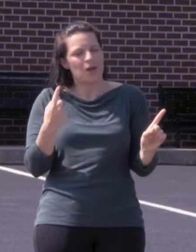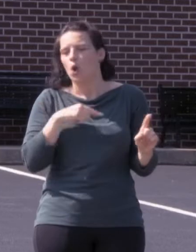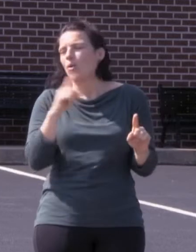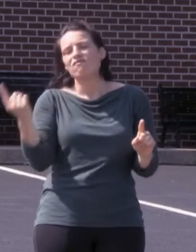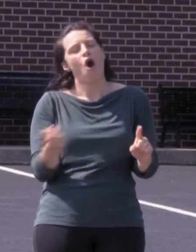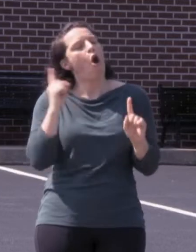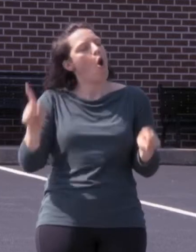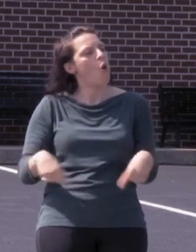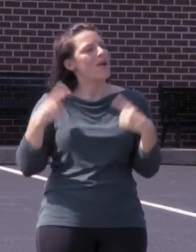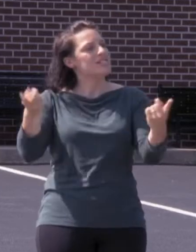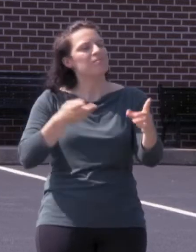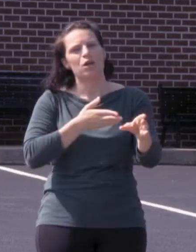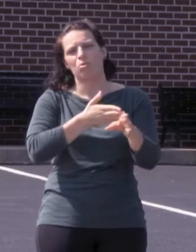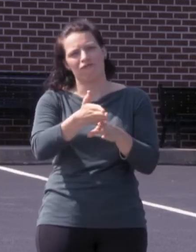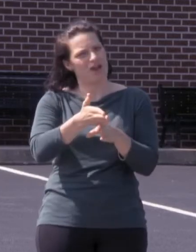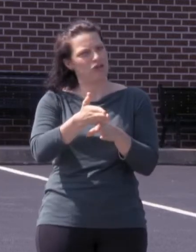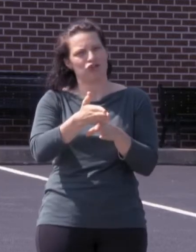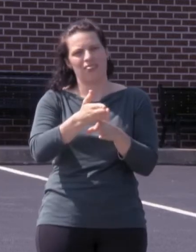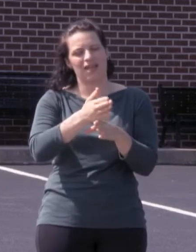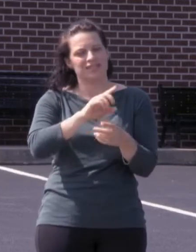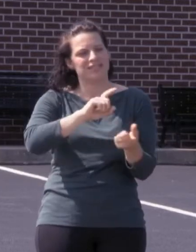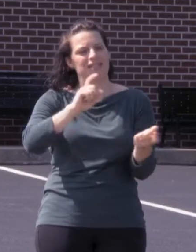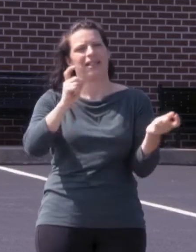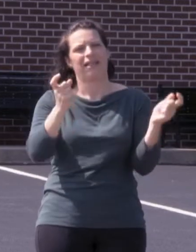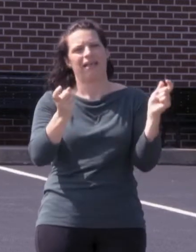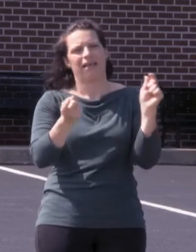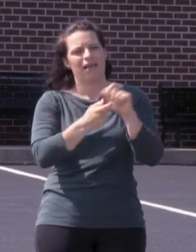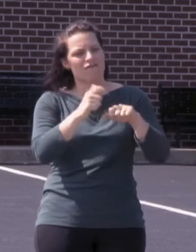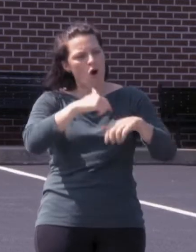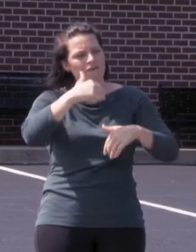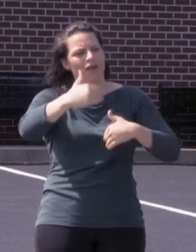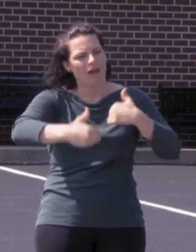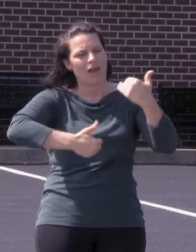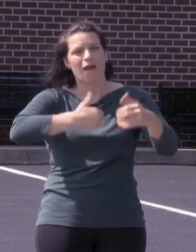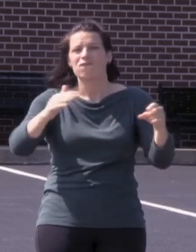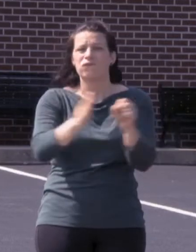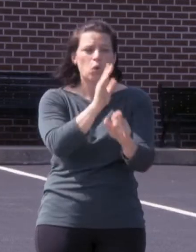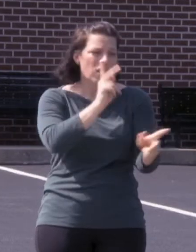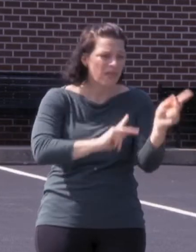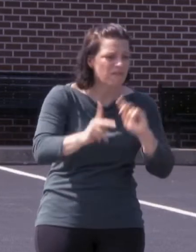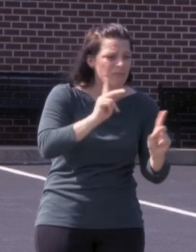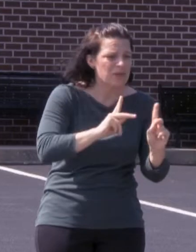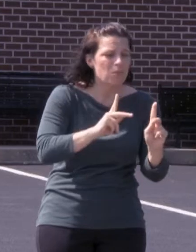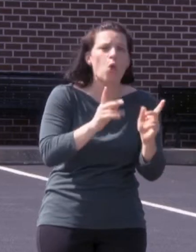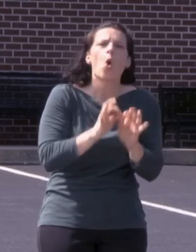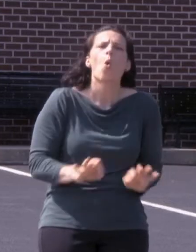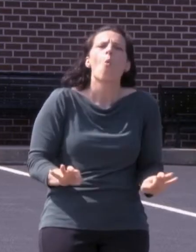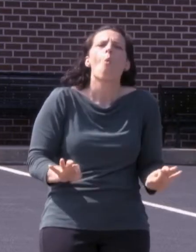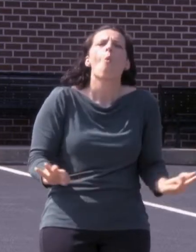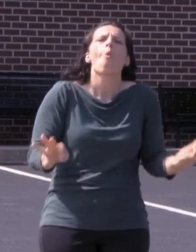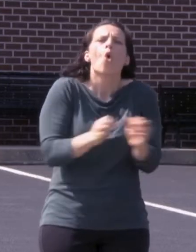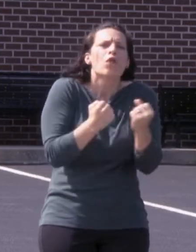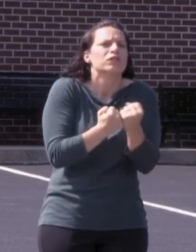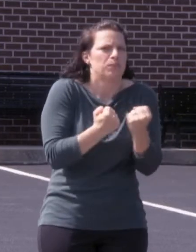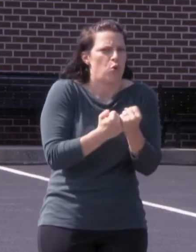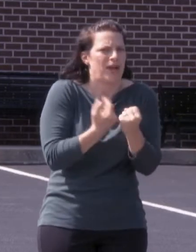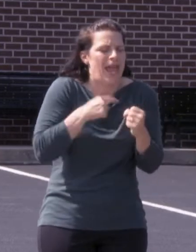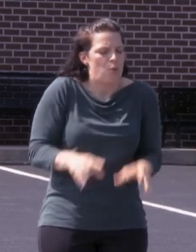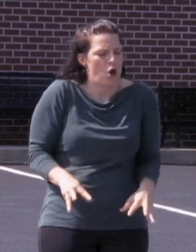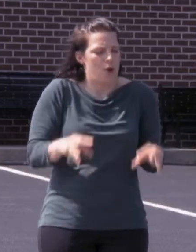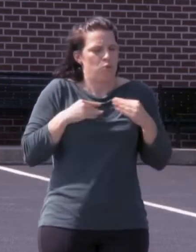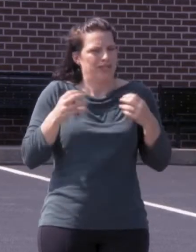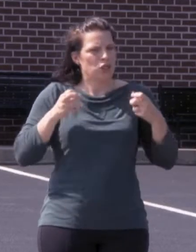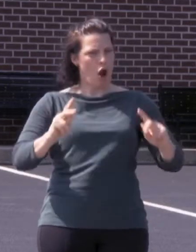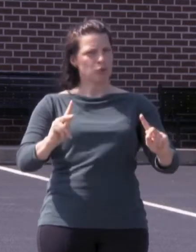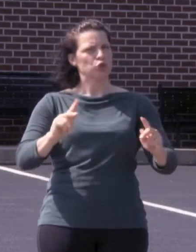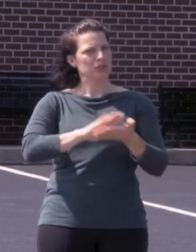been a profession that's evolving, full of people worth supporting, and we're embracing